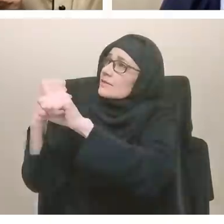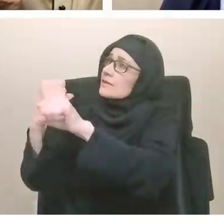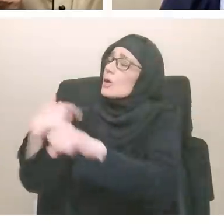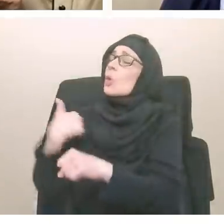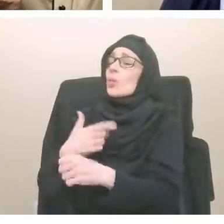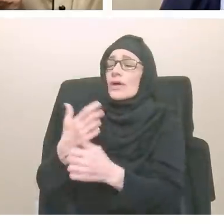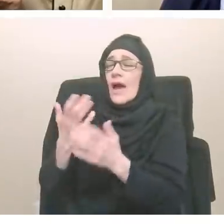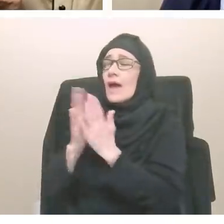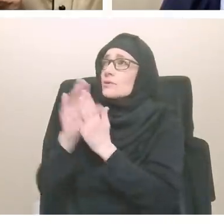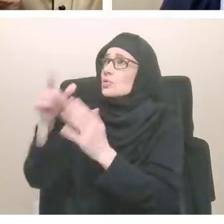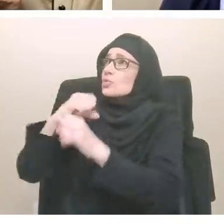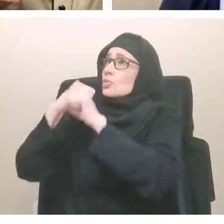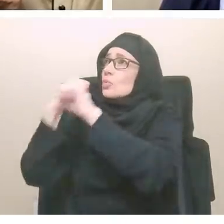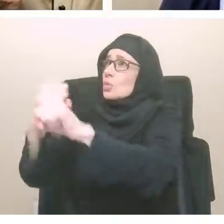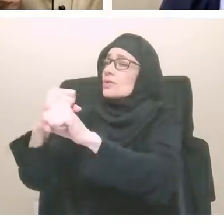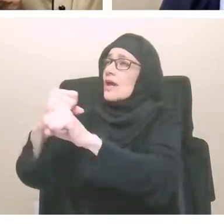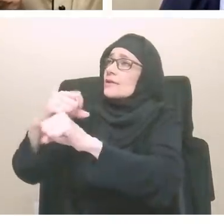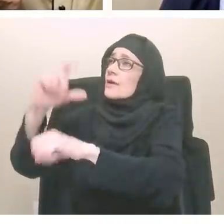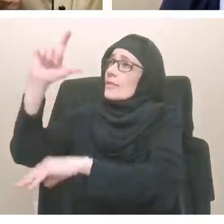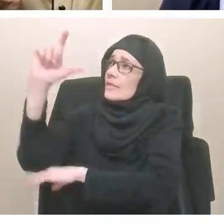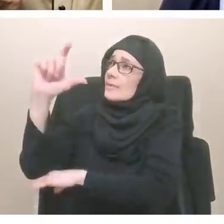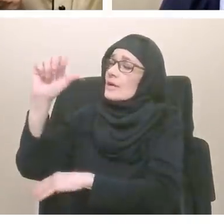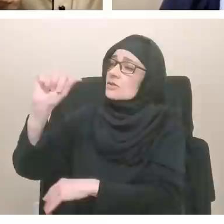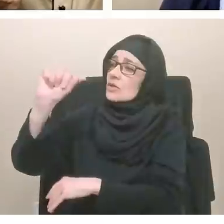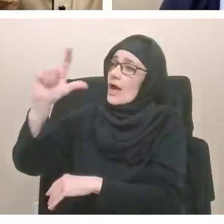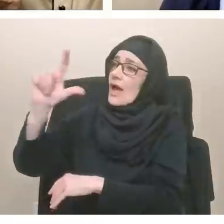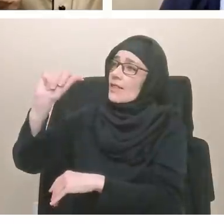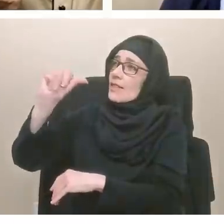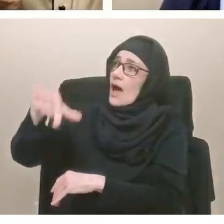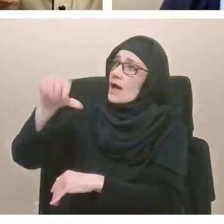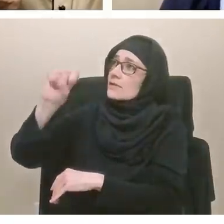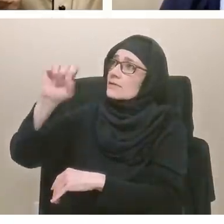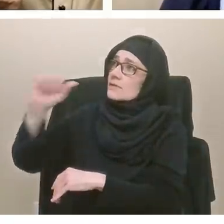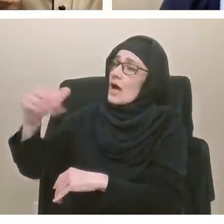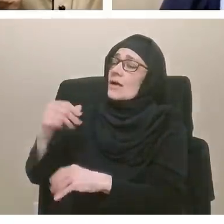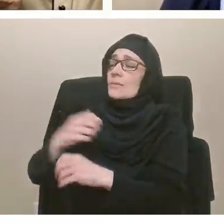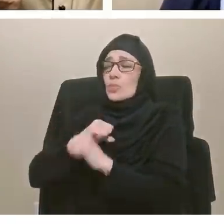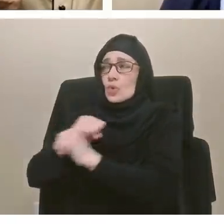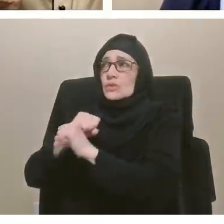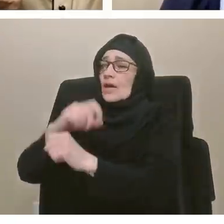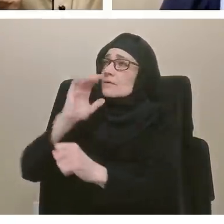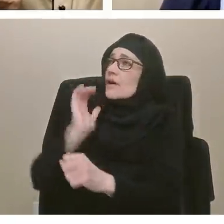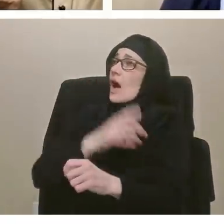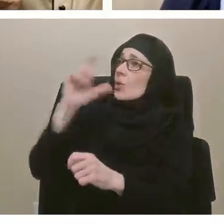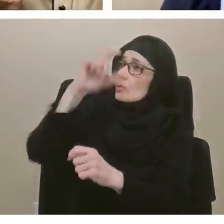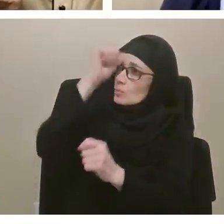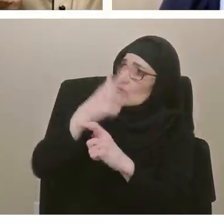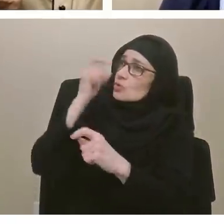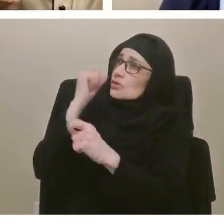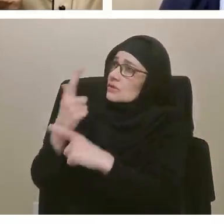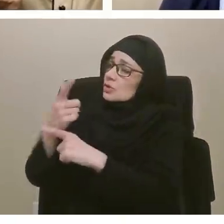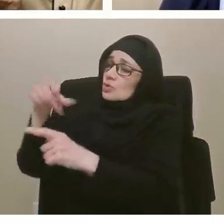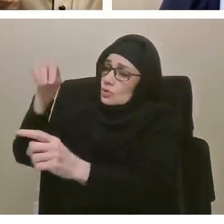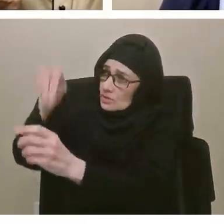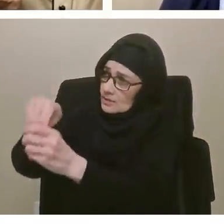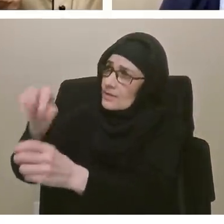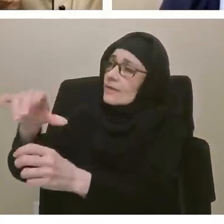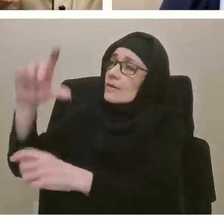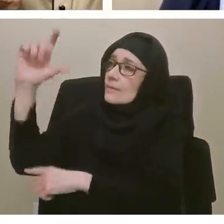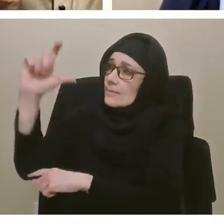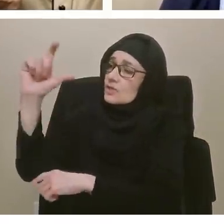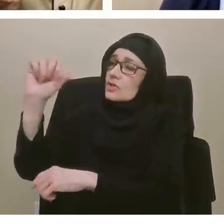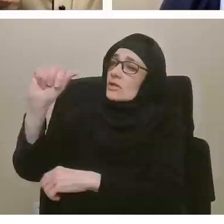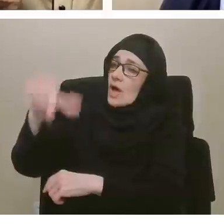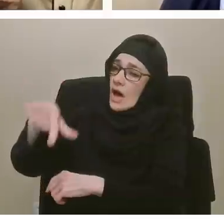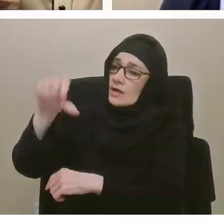protect al-Masjid al-Aqsa, and to protect our brothers and sisters in al-Masjid al-Aqsa and around al-Masjid al-Aqsa, and allow the